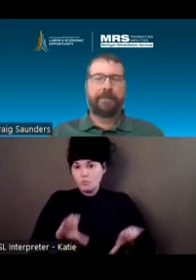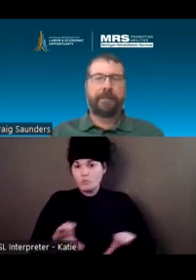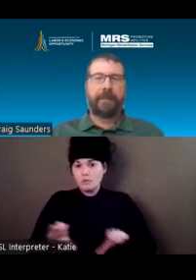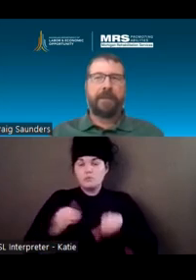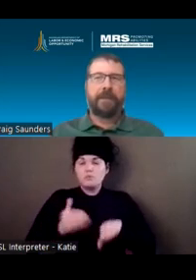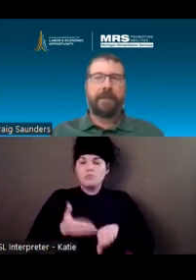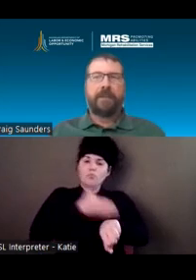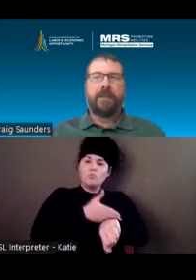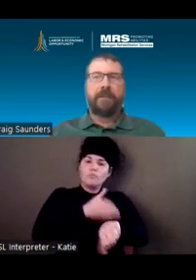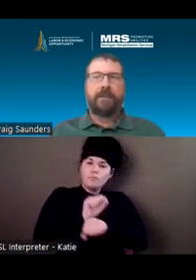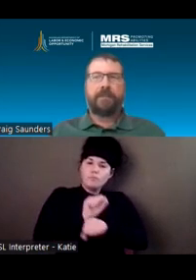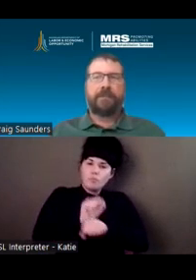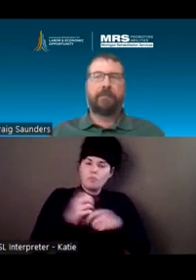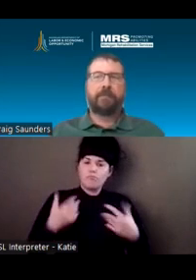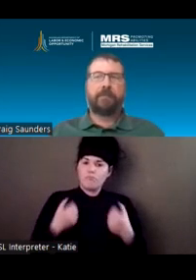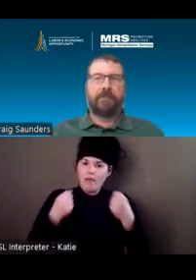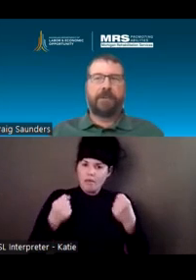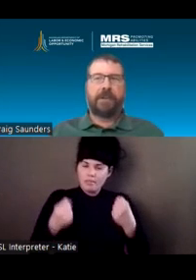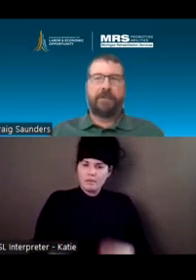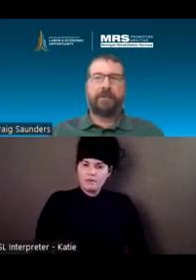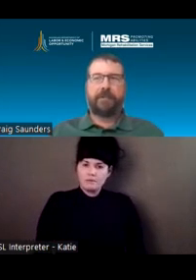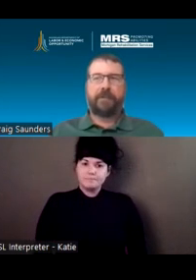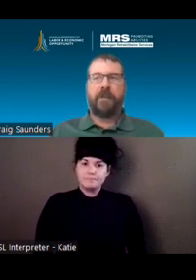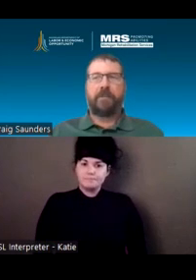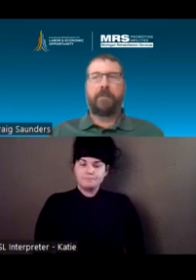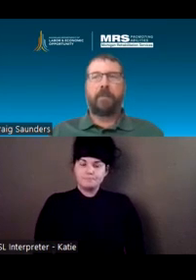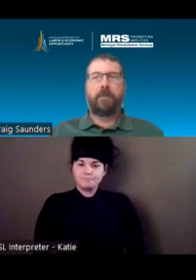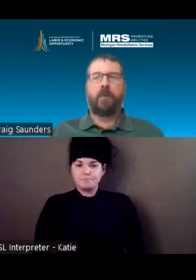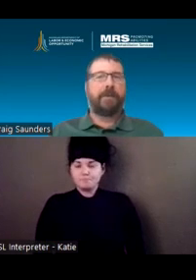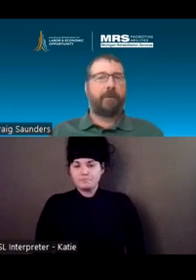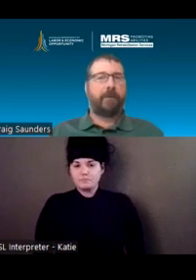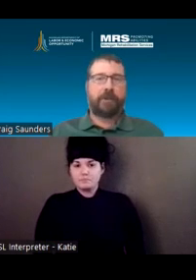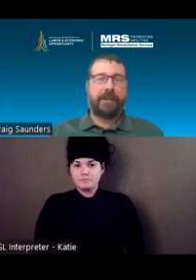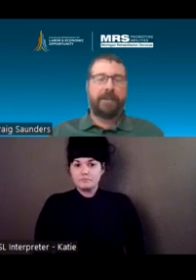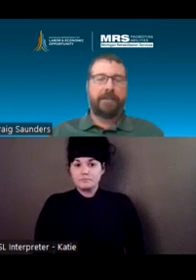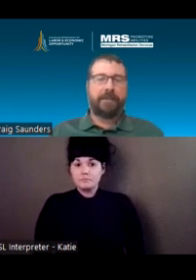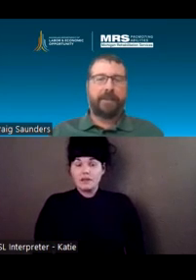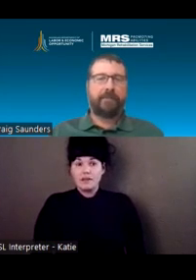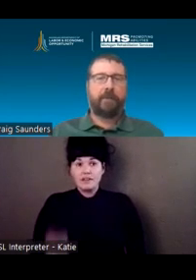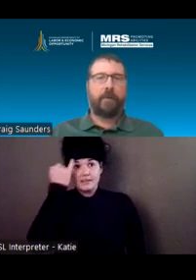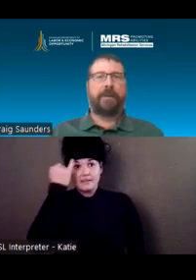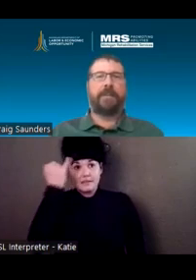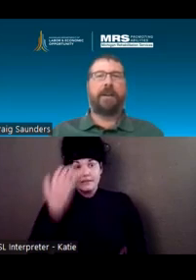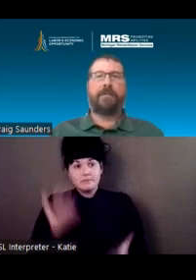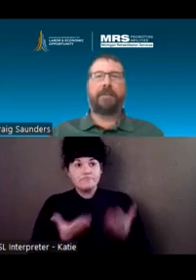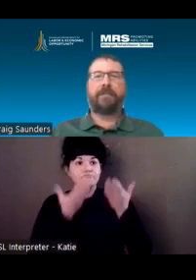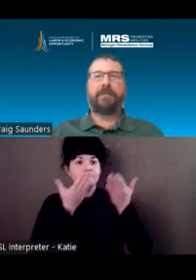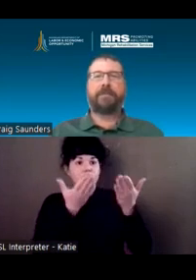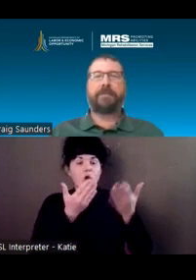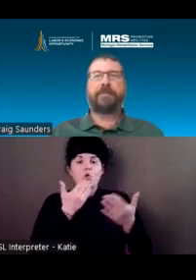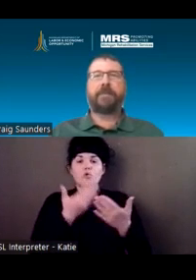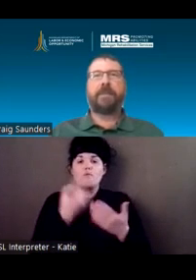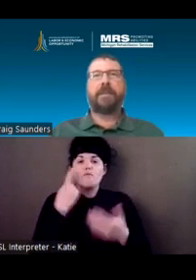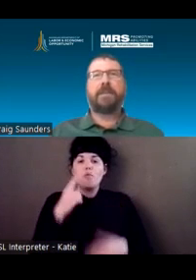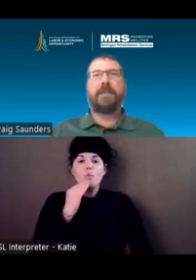way. These tips or suggestions are good for both working virtually and for working in the